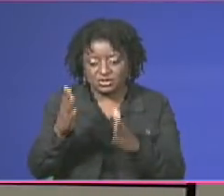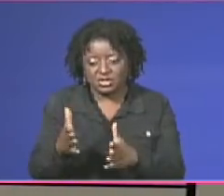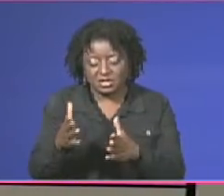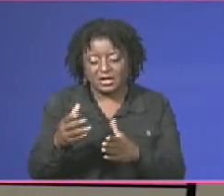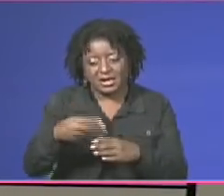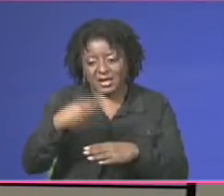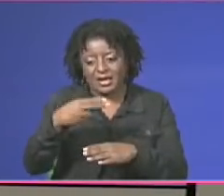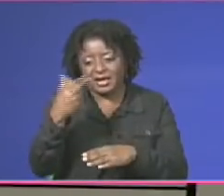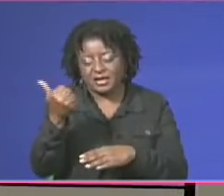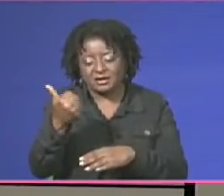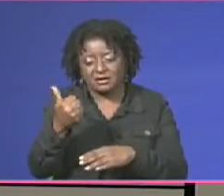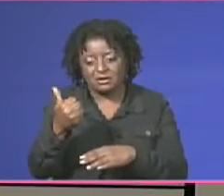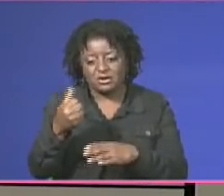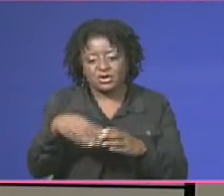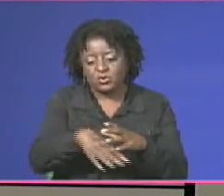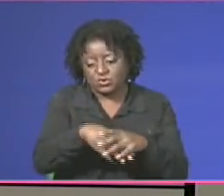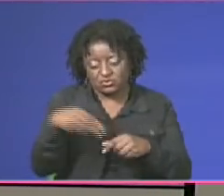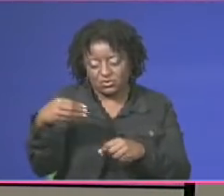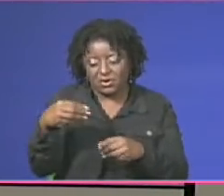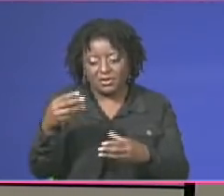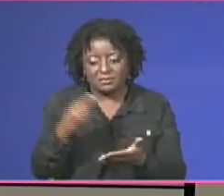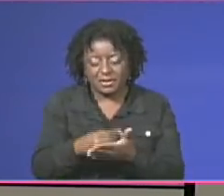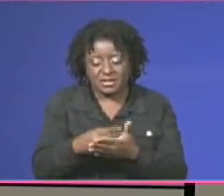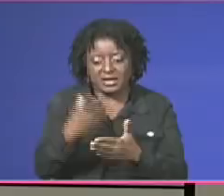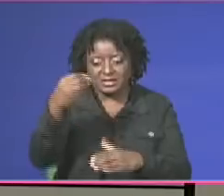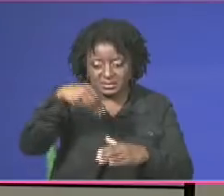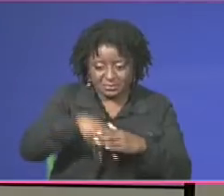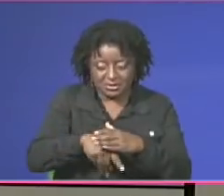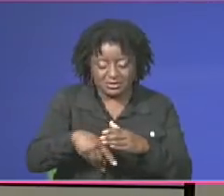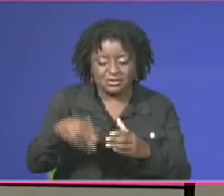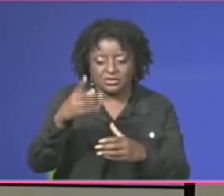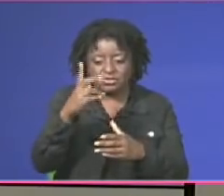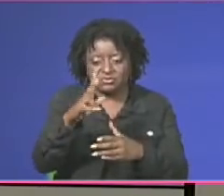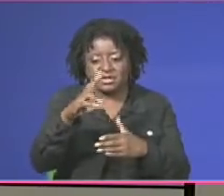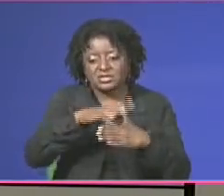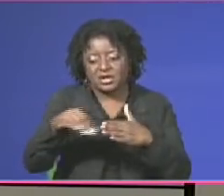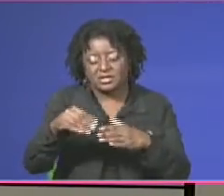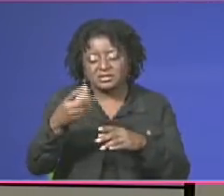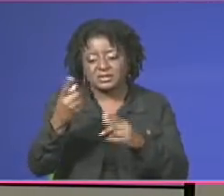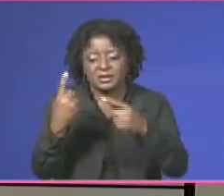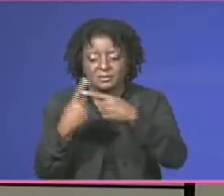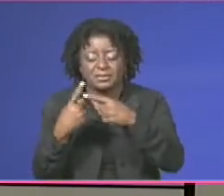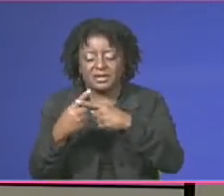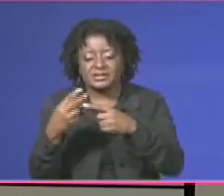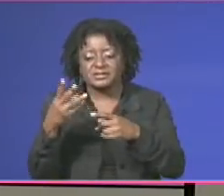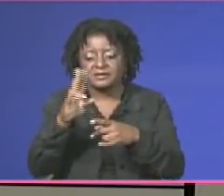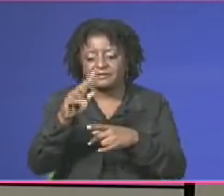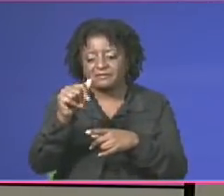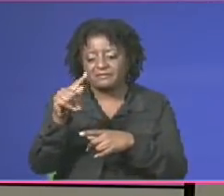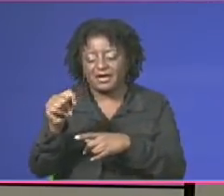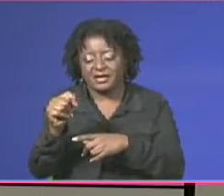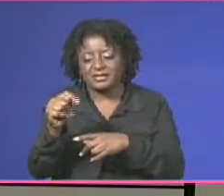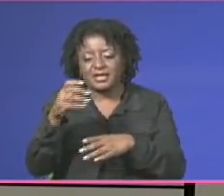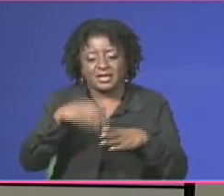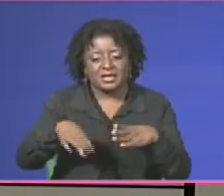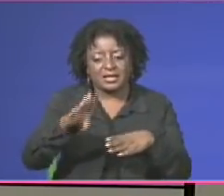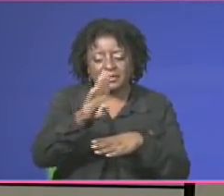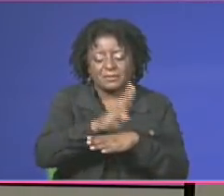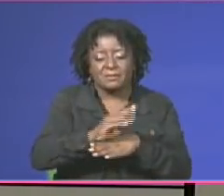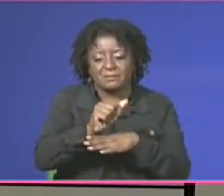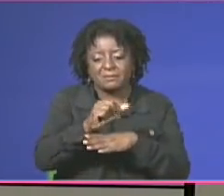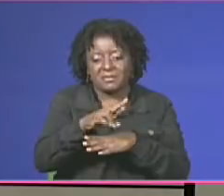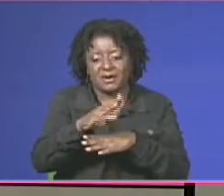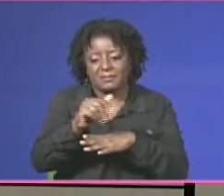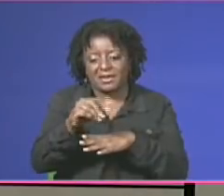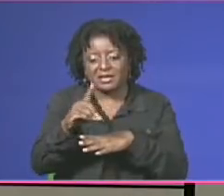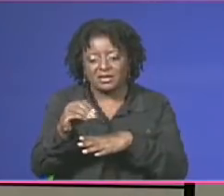and deposits are $3 plus VAT here for Scotiabank Bahamas. Scotiabank Barbados fees are in many cases